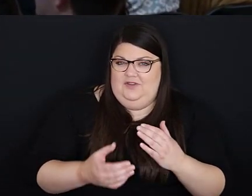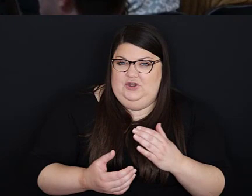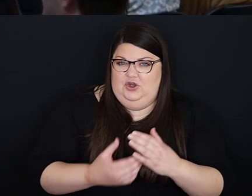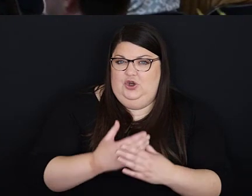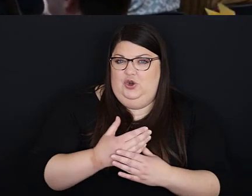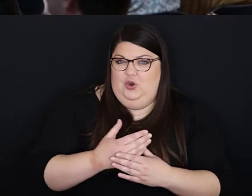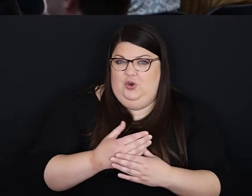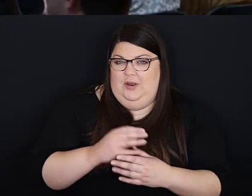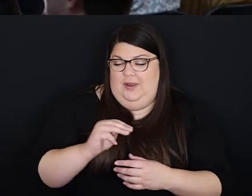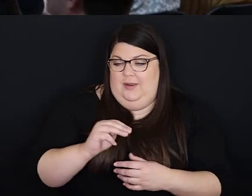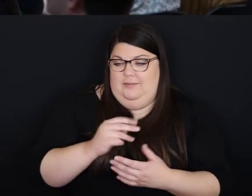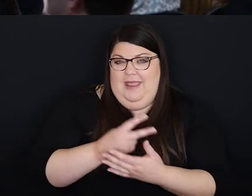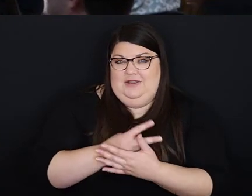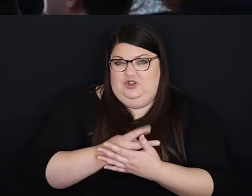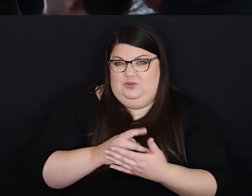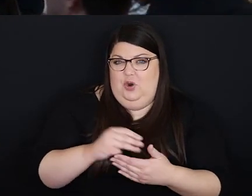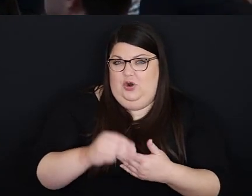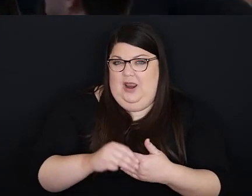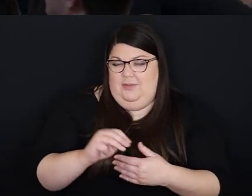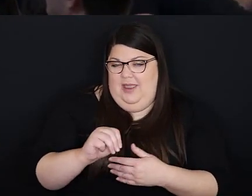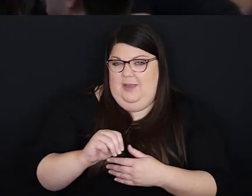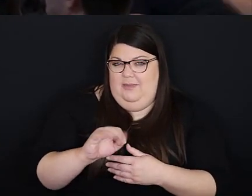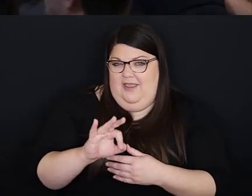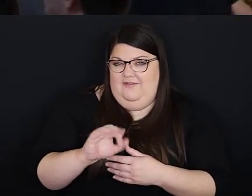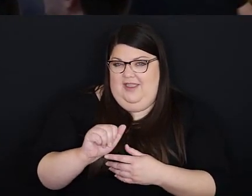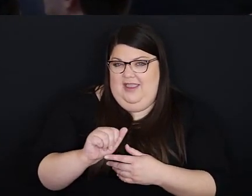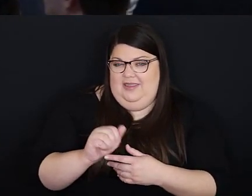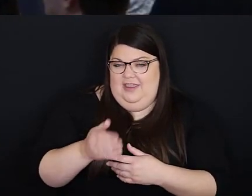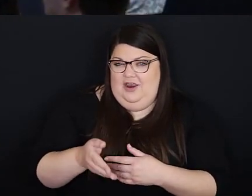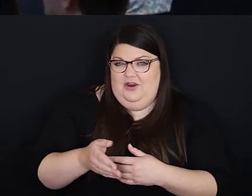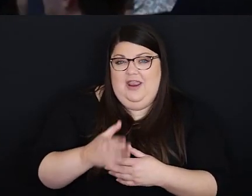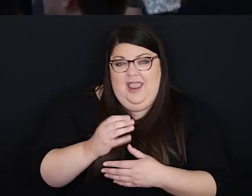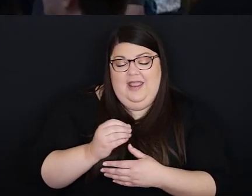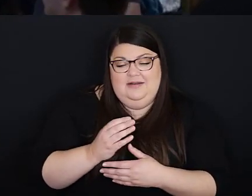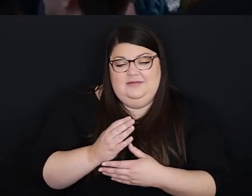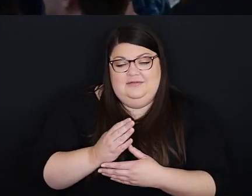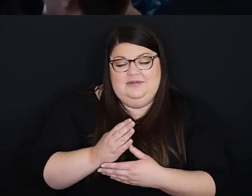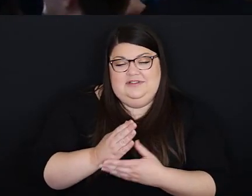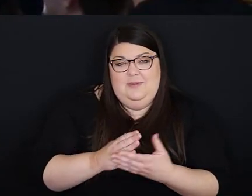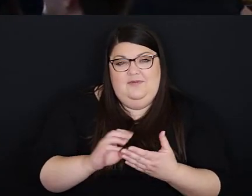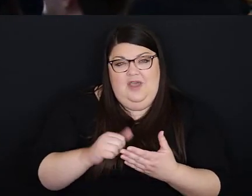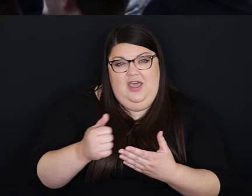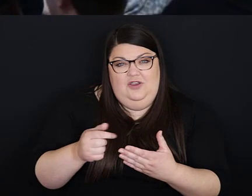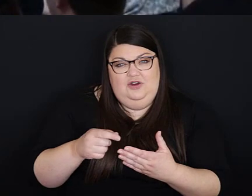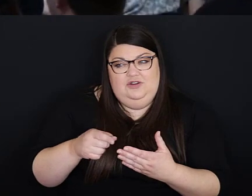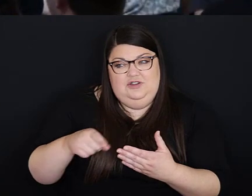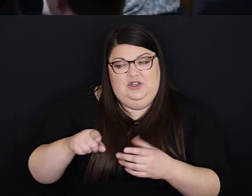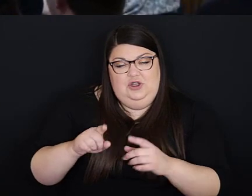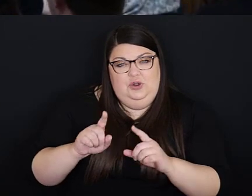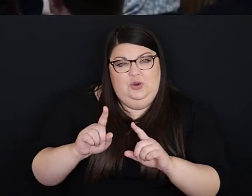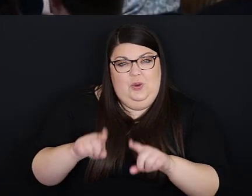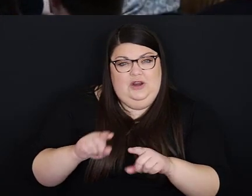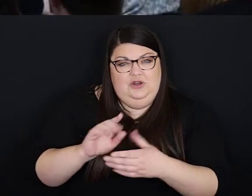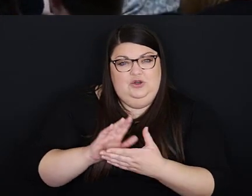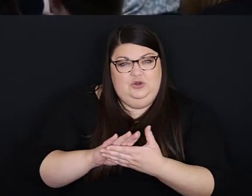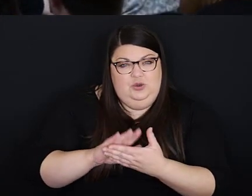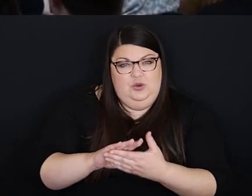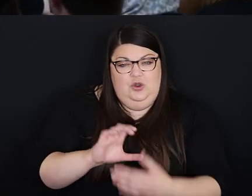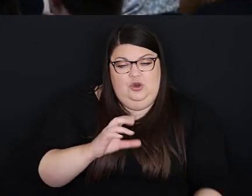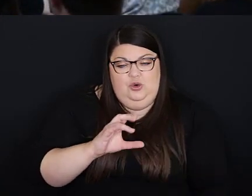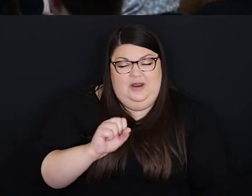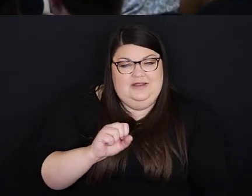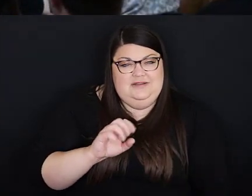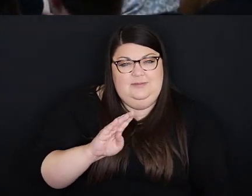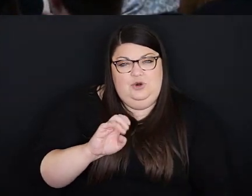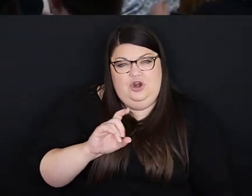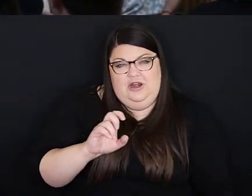the new master's program there, the MFA. And some of the others that you were in school with were Chris Burden and